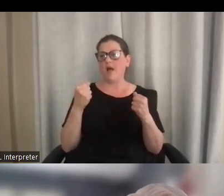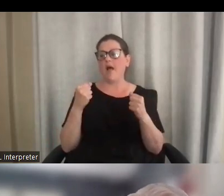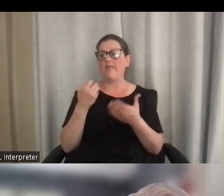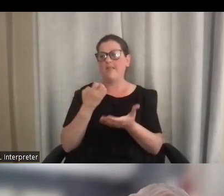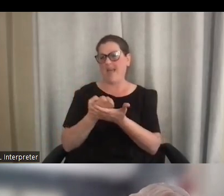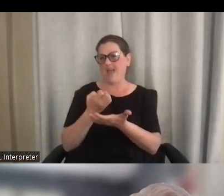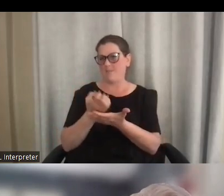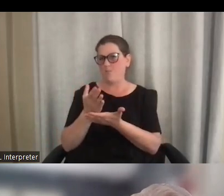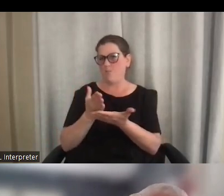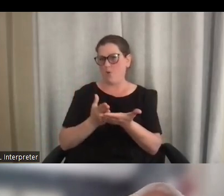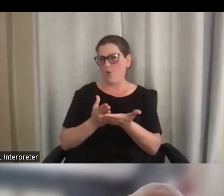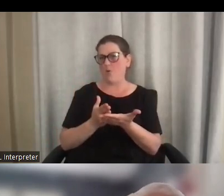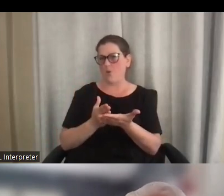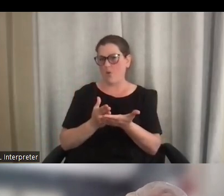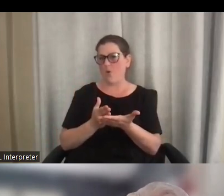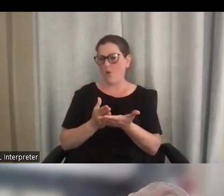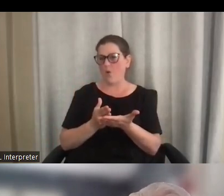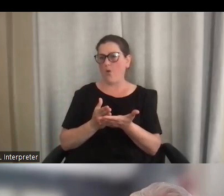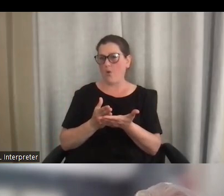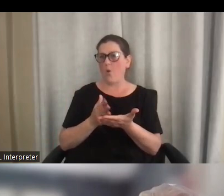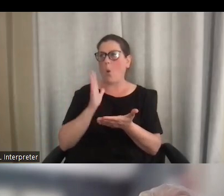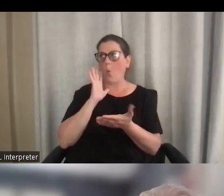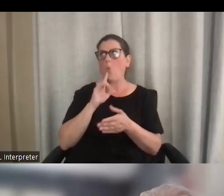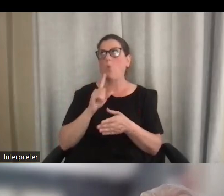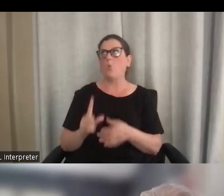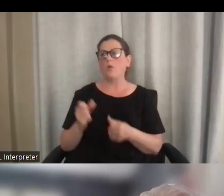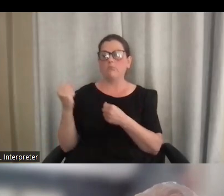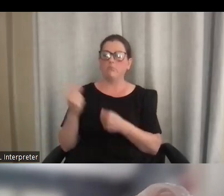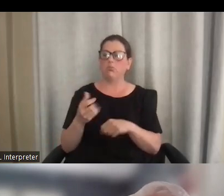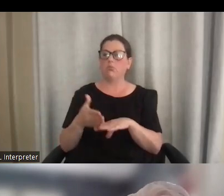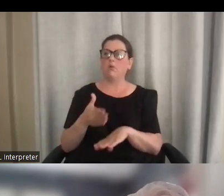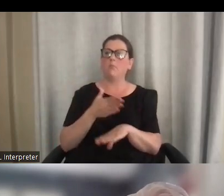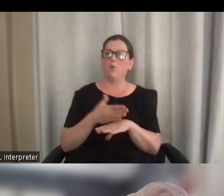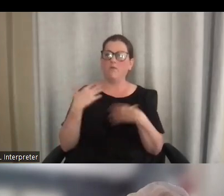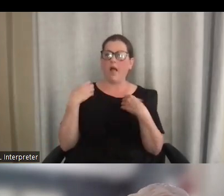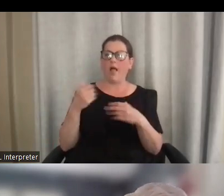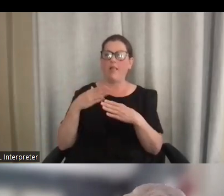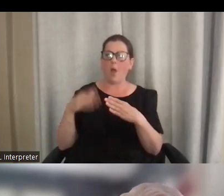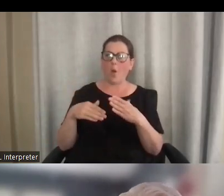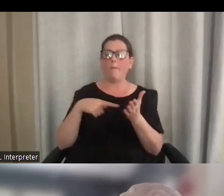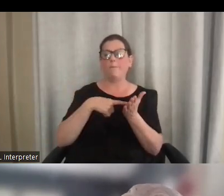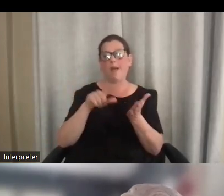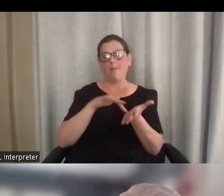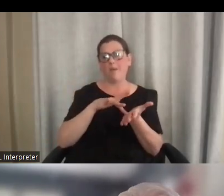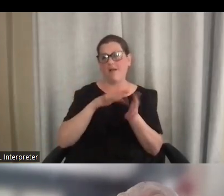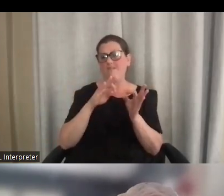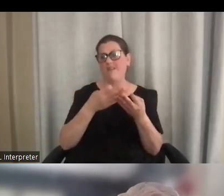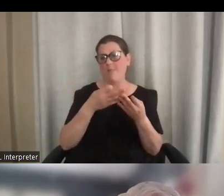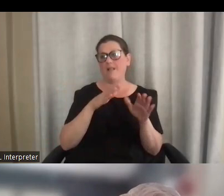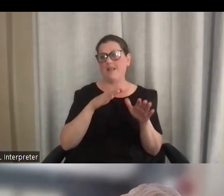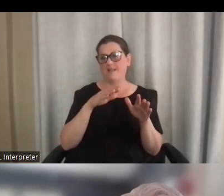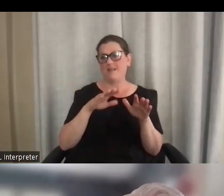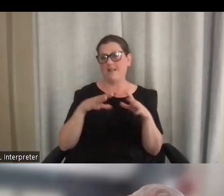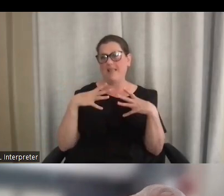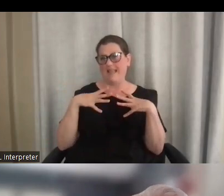things, really improve health outcomes, and particularly paid family and medical leave being one of those economic benefits amongst